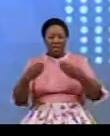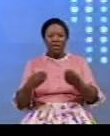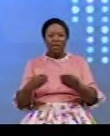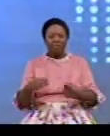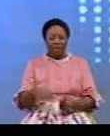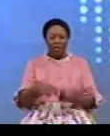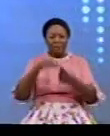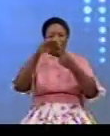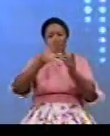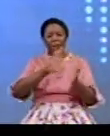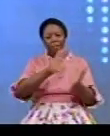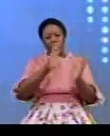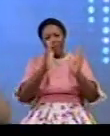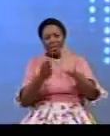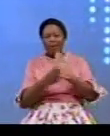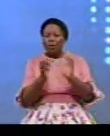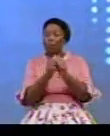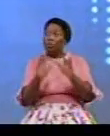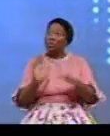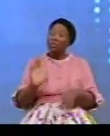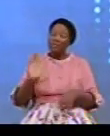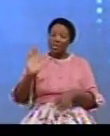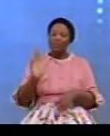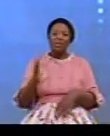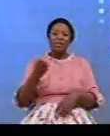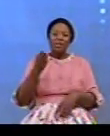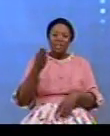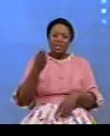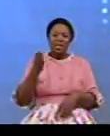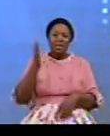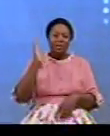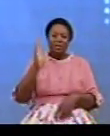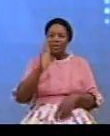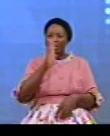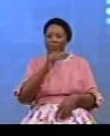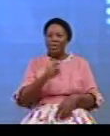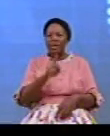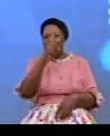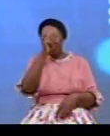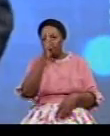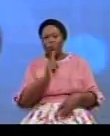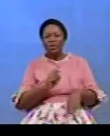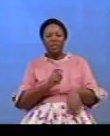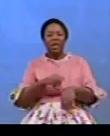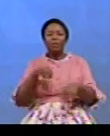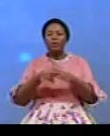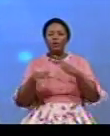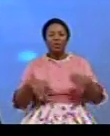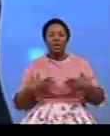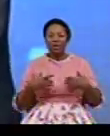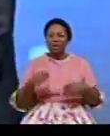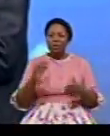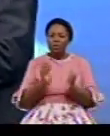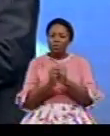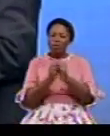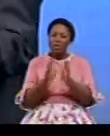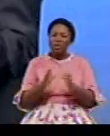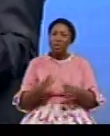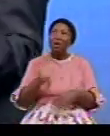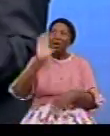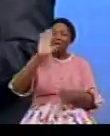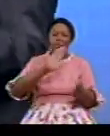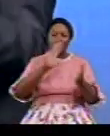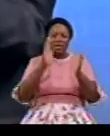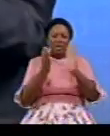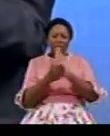And it says, but if ye refuse and repel, ye shall be devoured with the sword, for